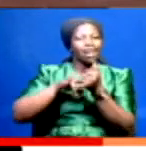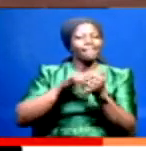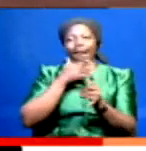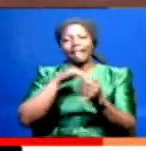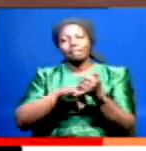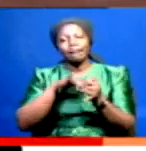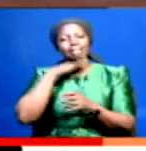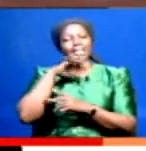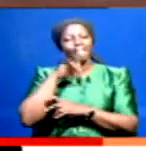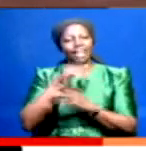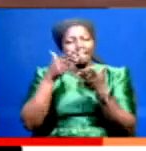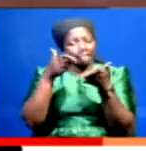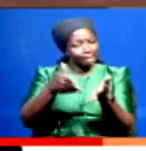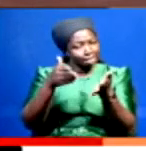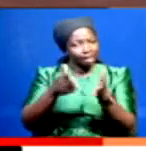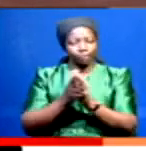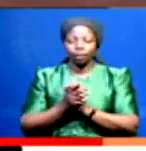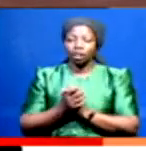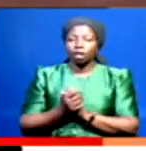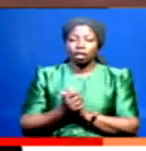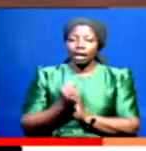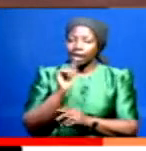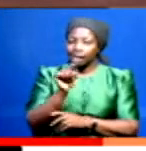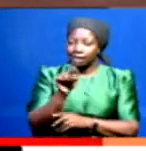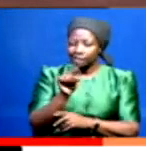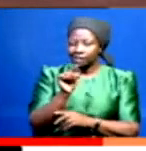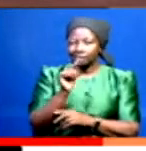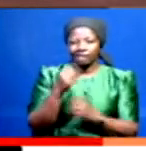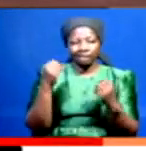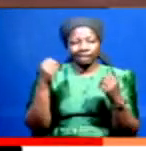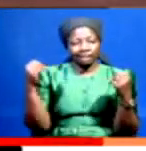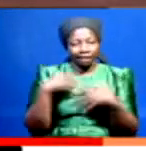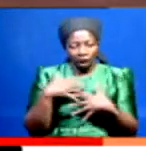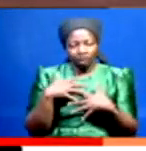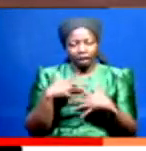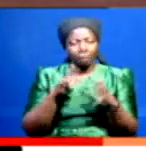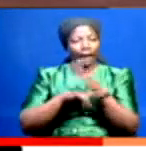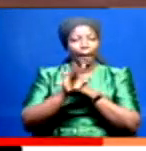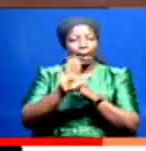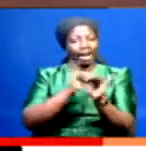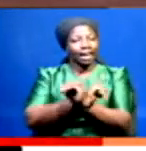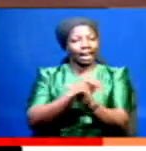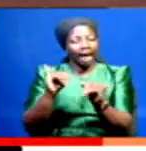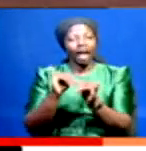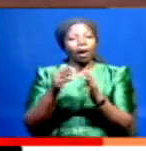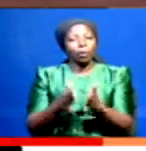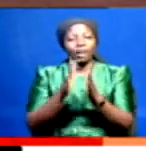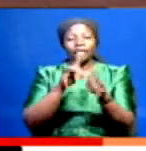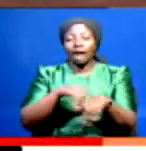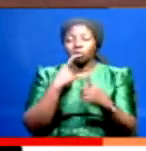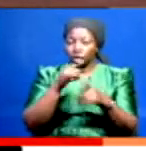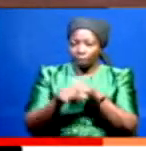that, this is terrorism in its pure element. And when you talk of radicalization, we have